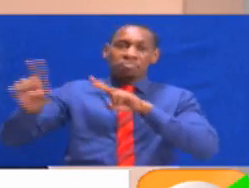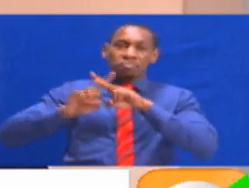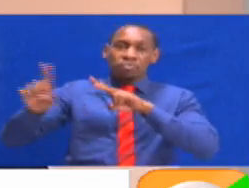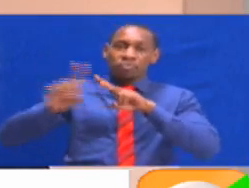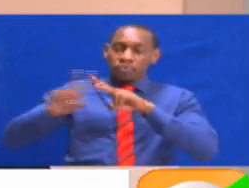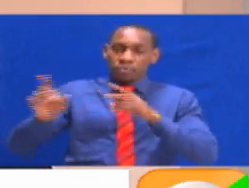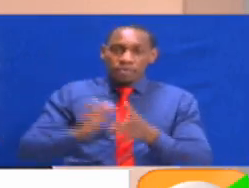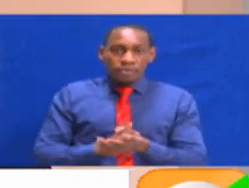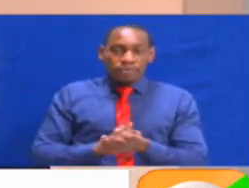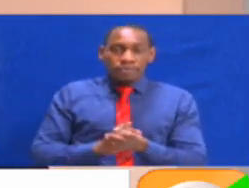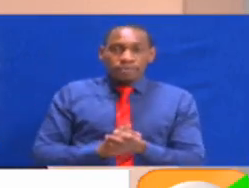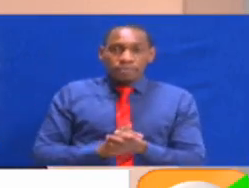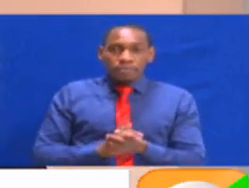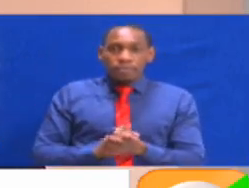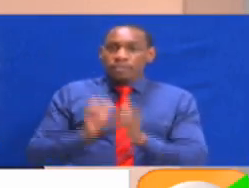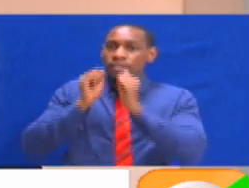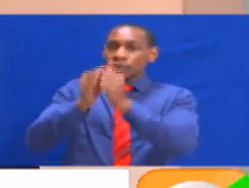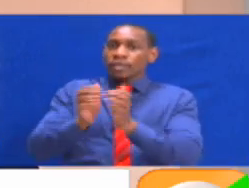all from Old Town. Together